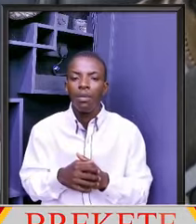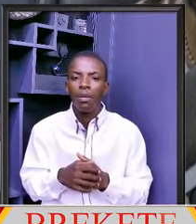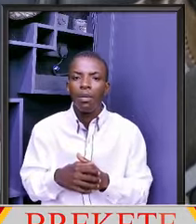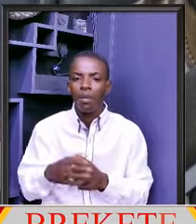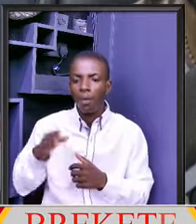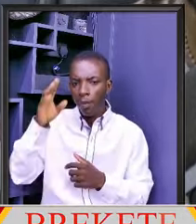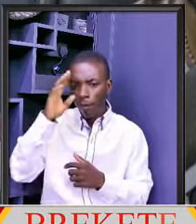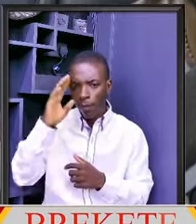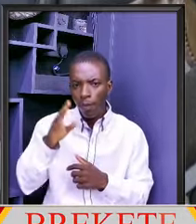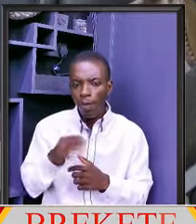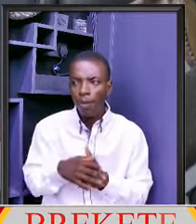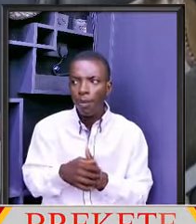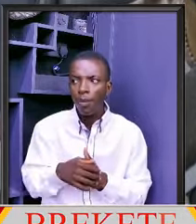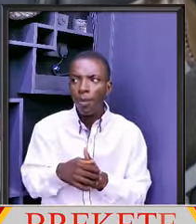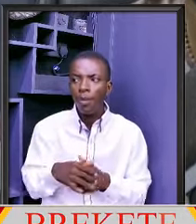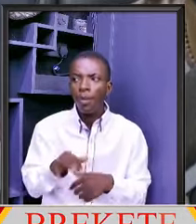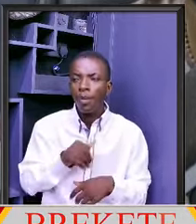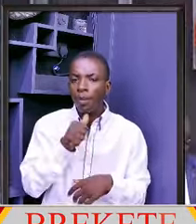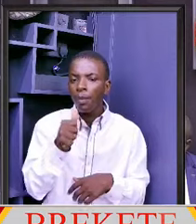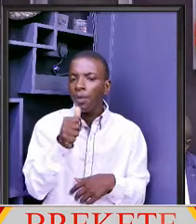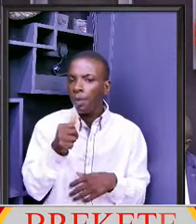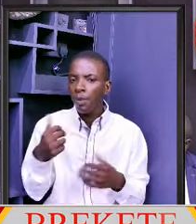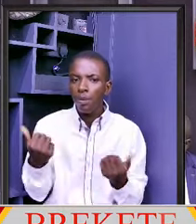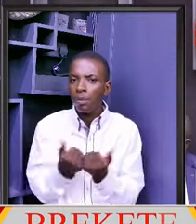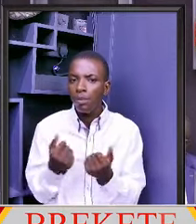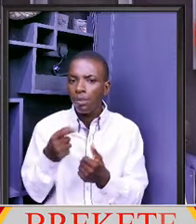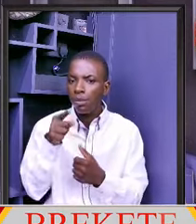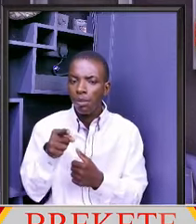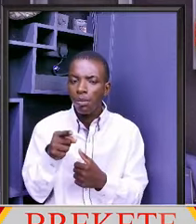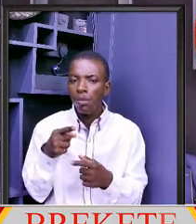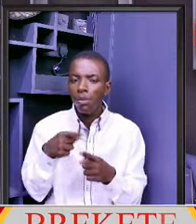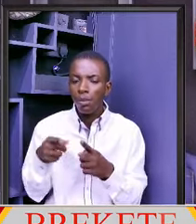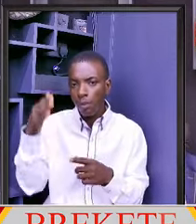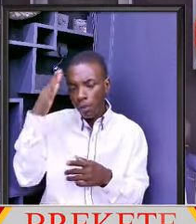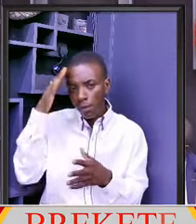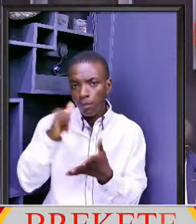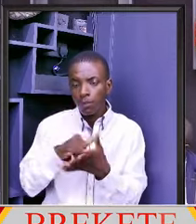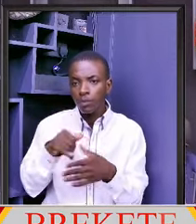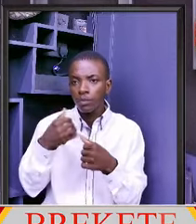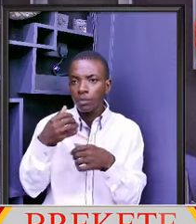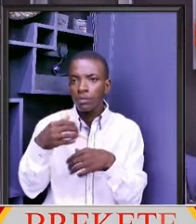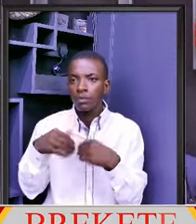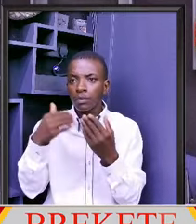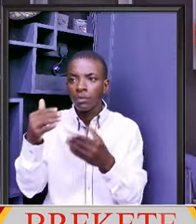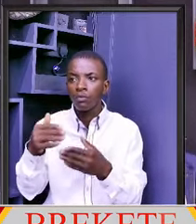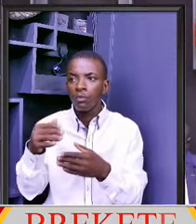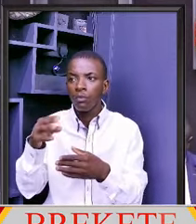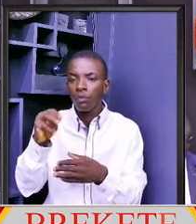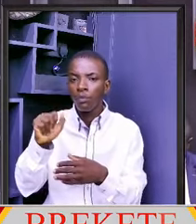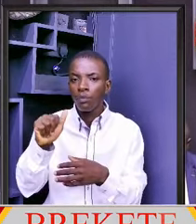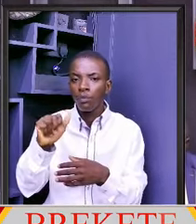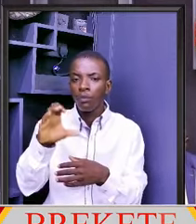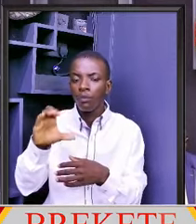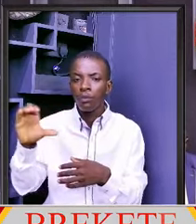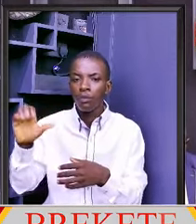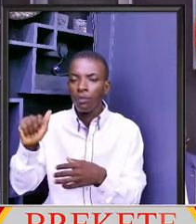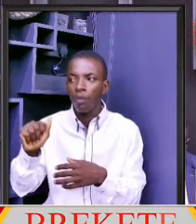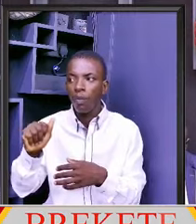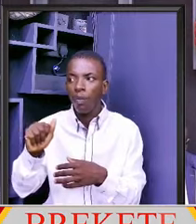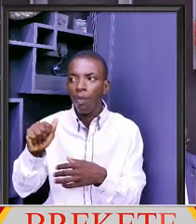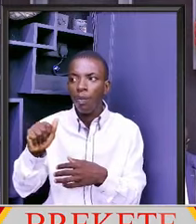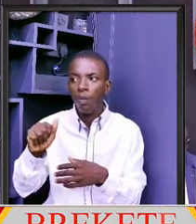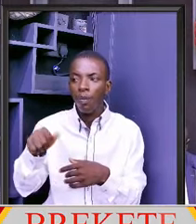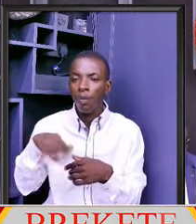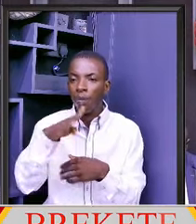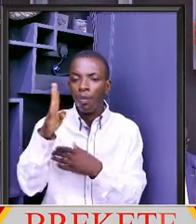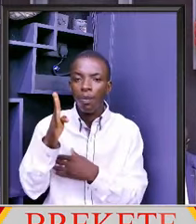sir, I'm not fighting you. But you know you go to Makayeli. The Almighty Allah that you go